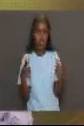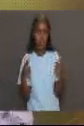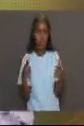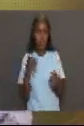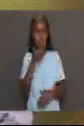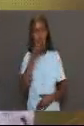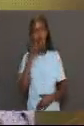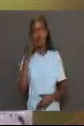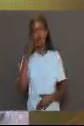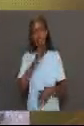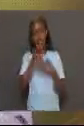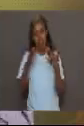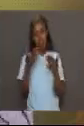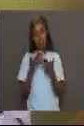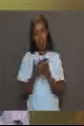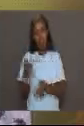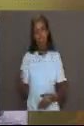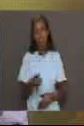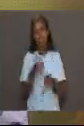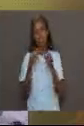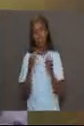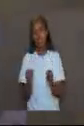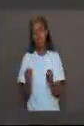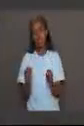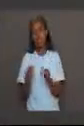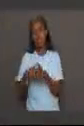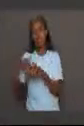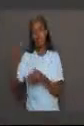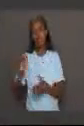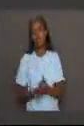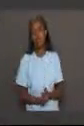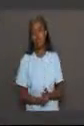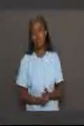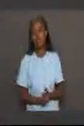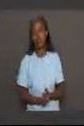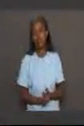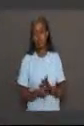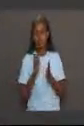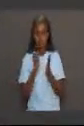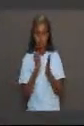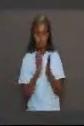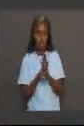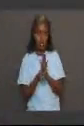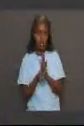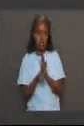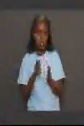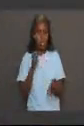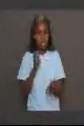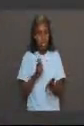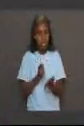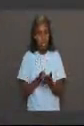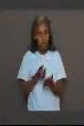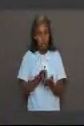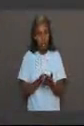based on all the possible outcomes. For example, a coin has